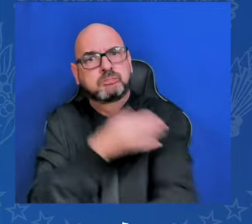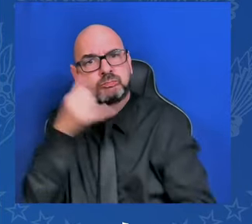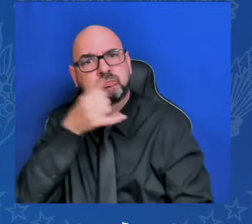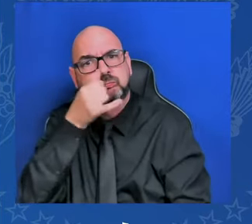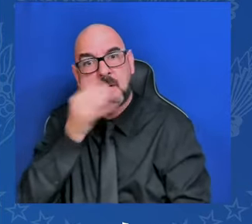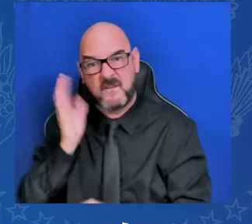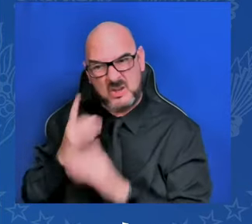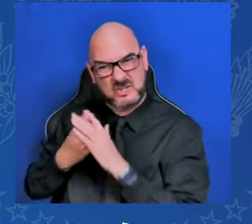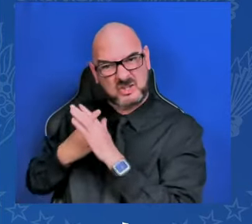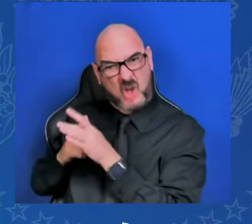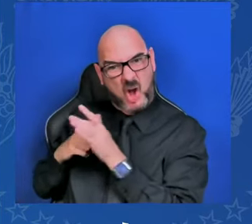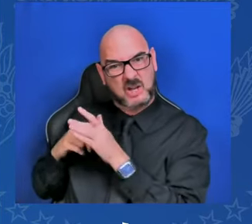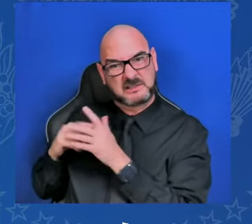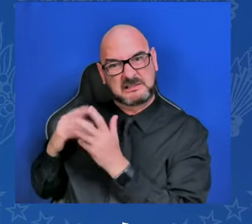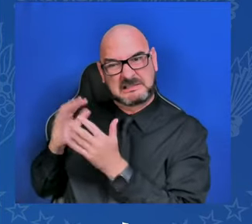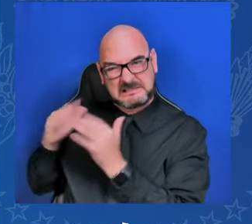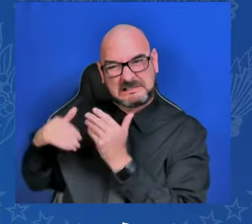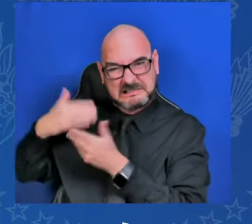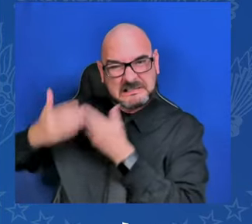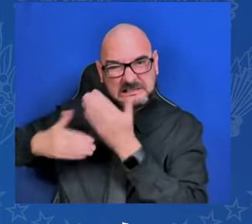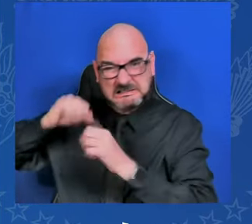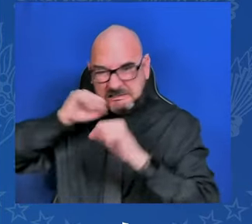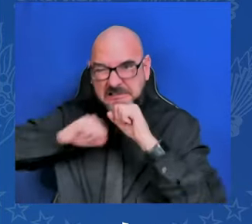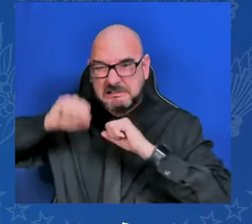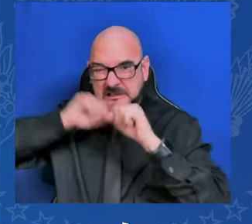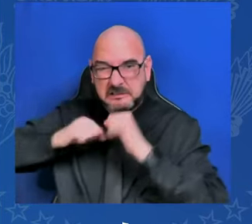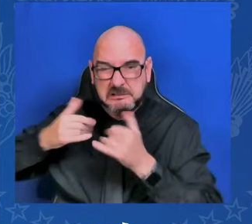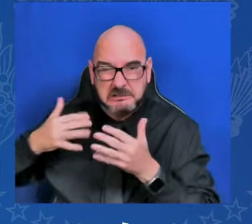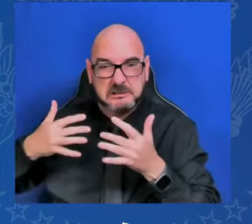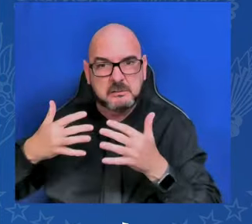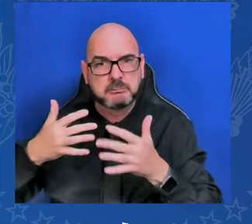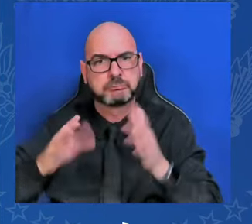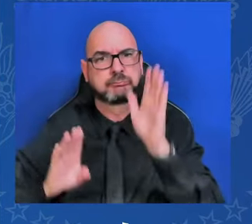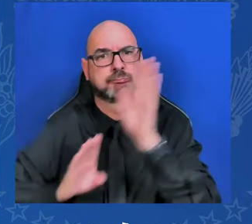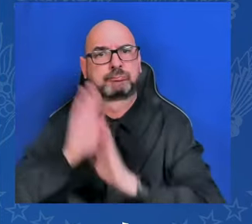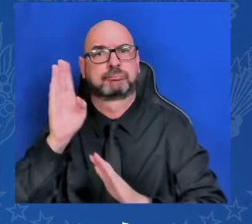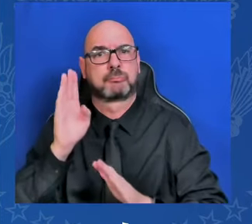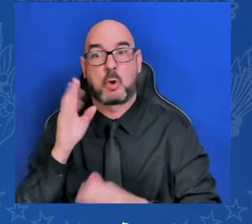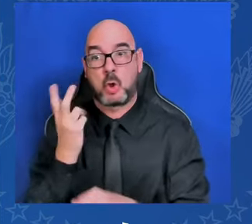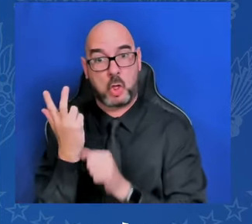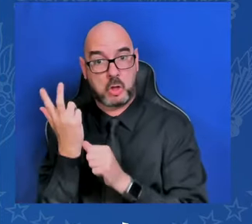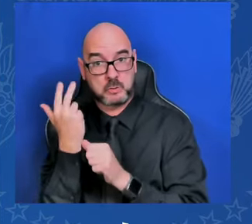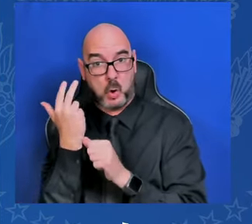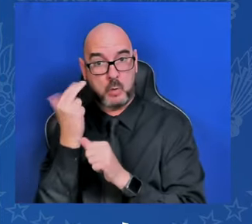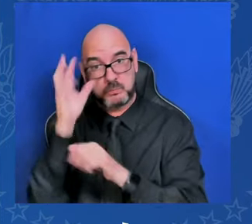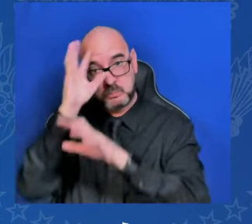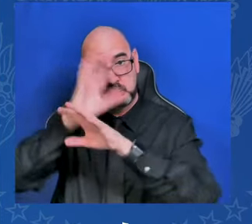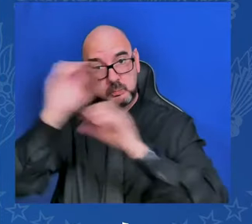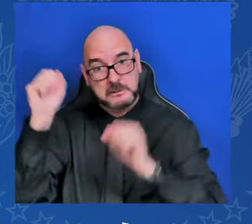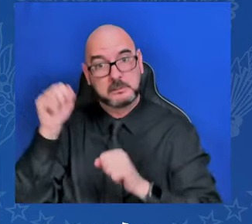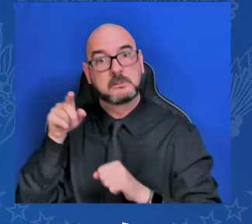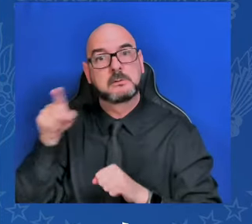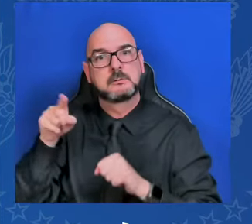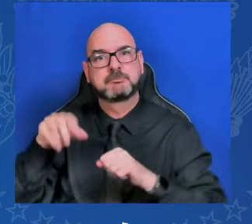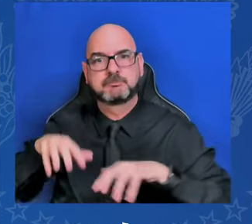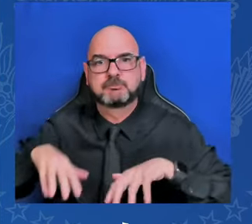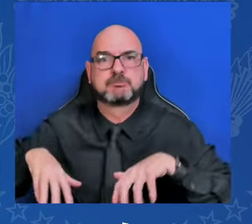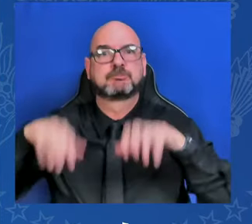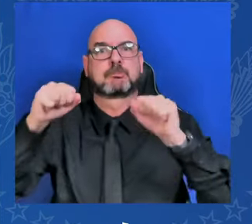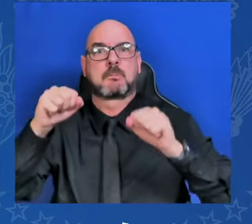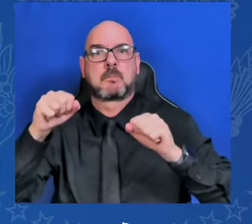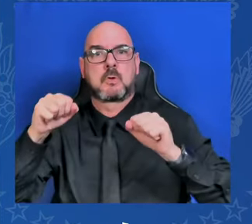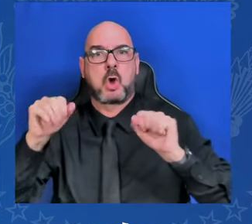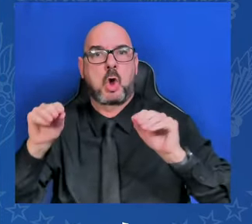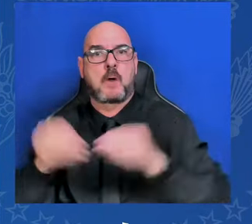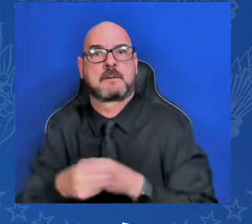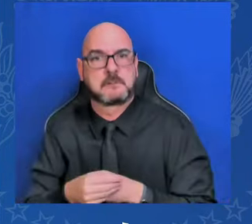going. When Joe Biden first took office, he inherited a once-in-a-century COVID-19 pandemic